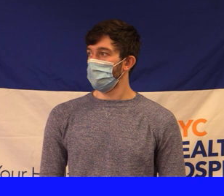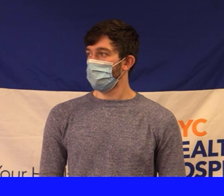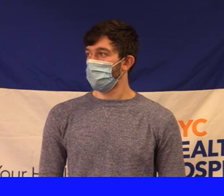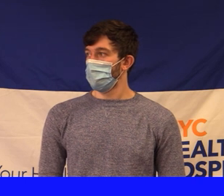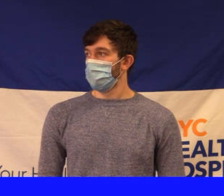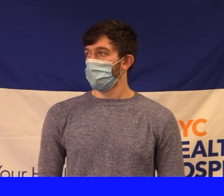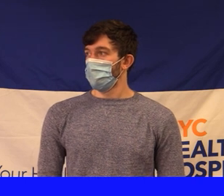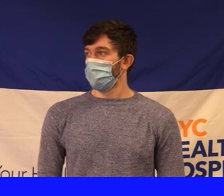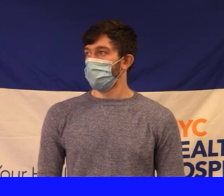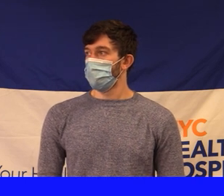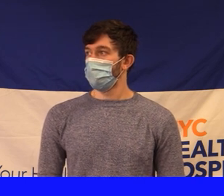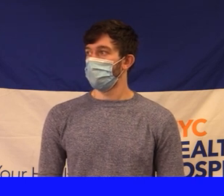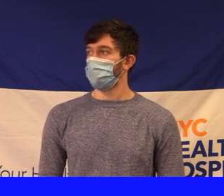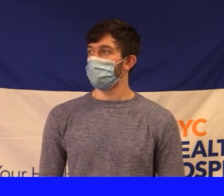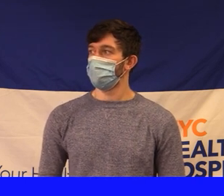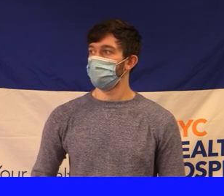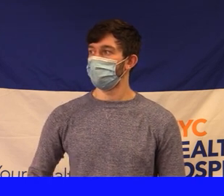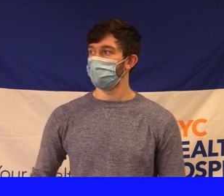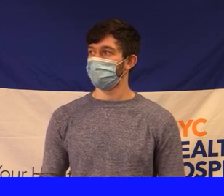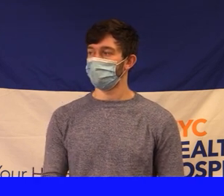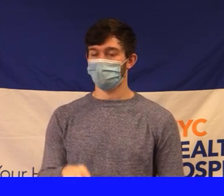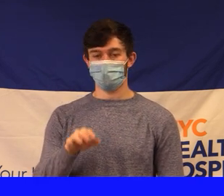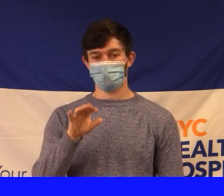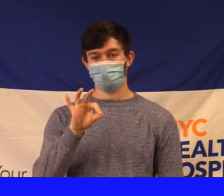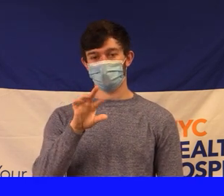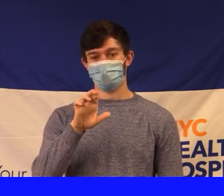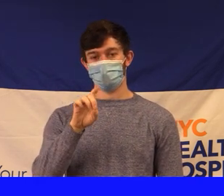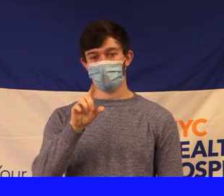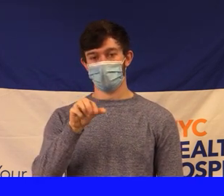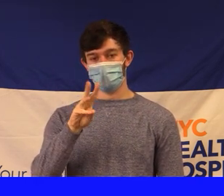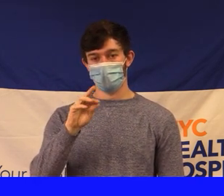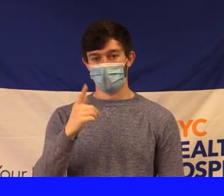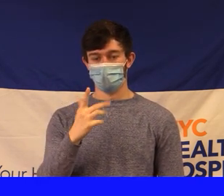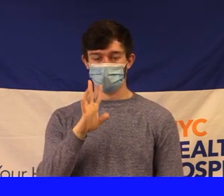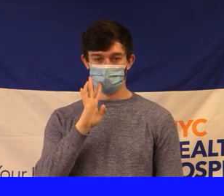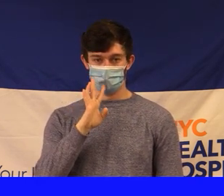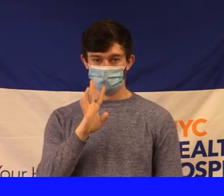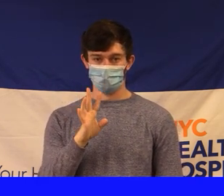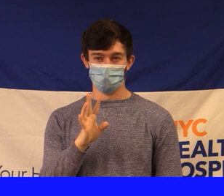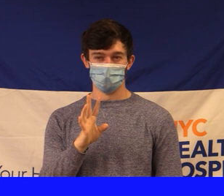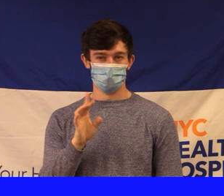I think it's hard to hear. I'm getting a lot of feedback. I don't know if other people can.